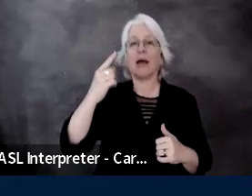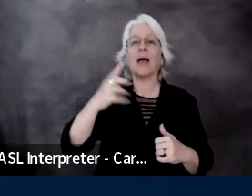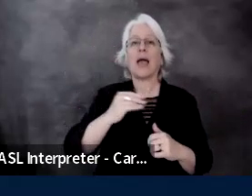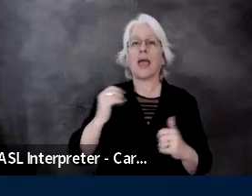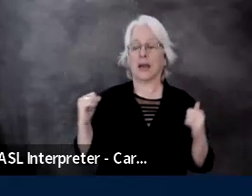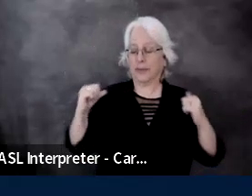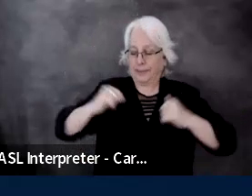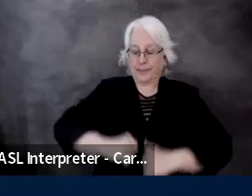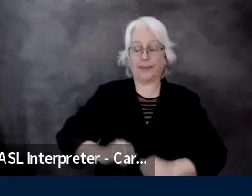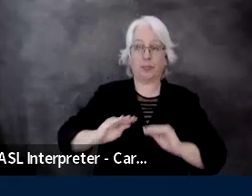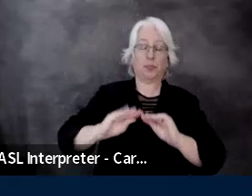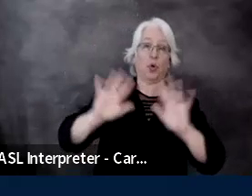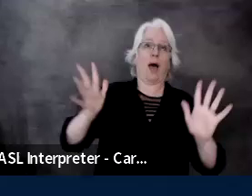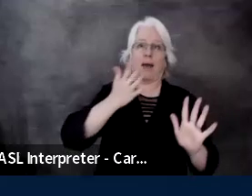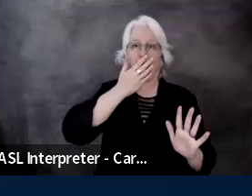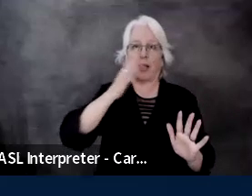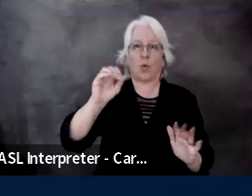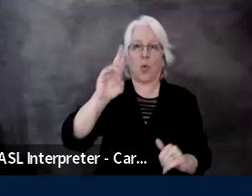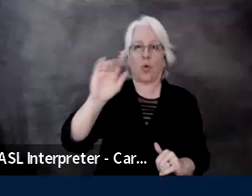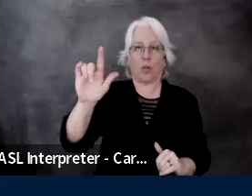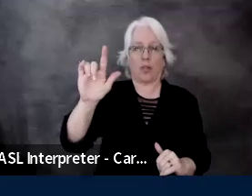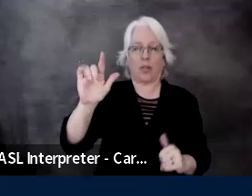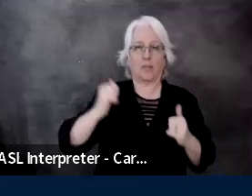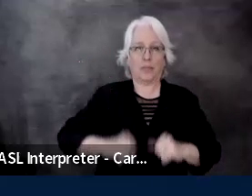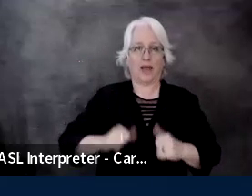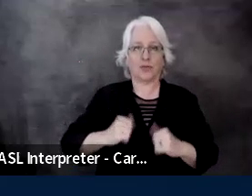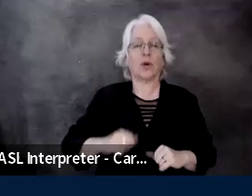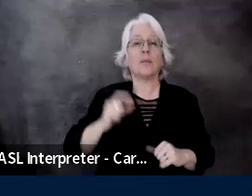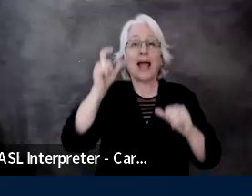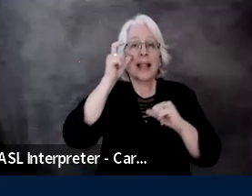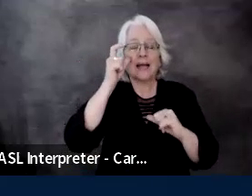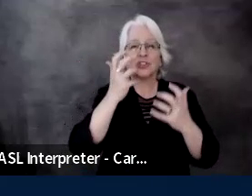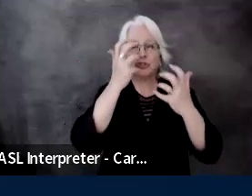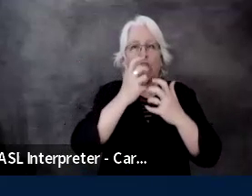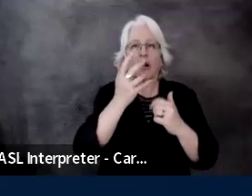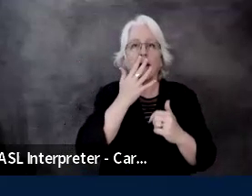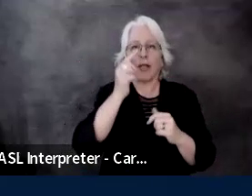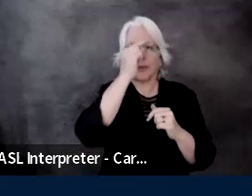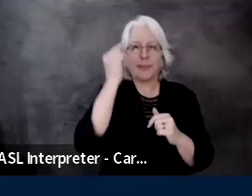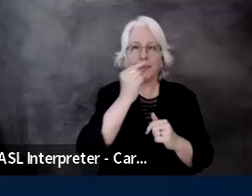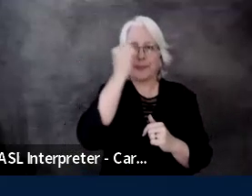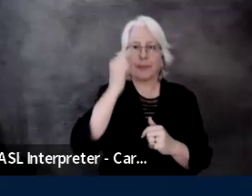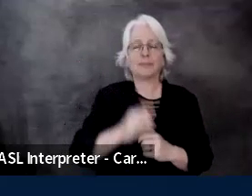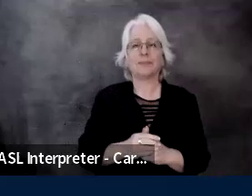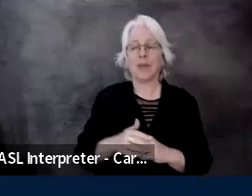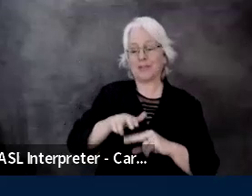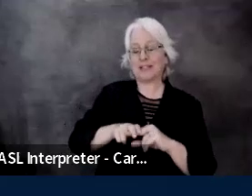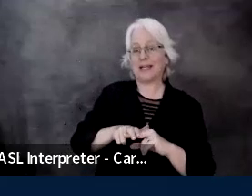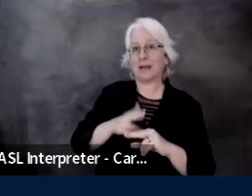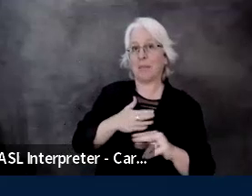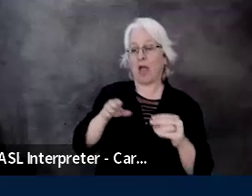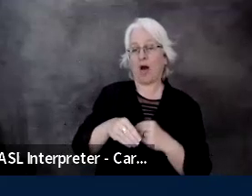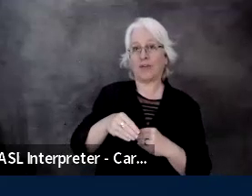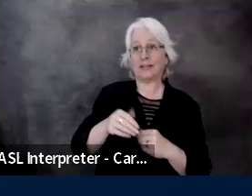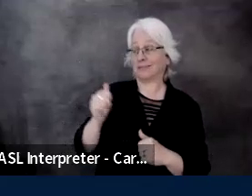very bright coral blazer, and I'm wearing dark rimmed glasses. I'm sitting in my office in front of the American